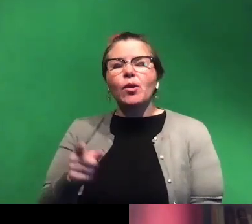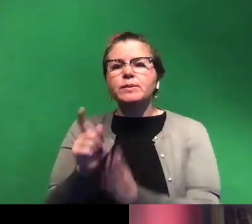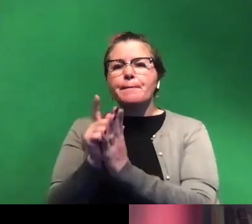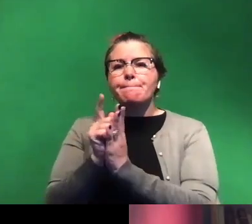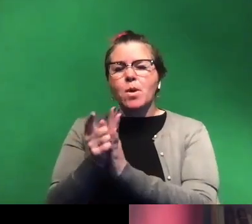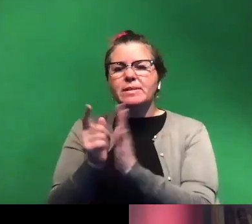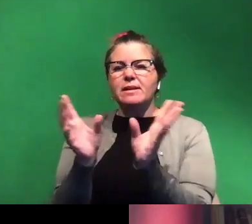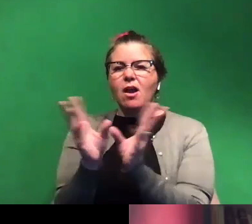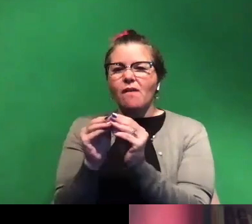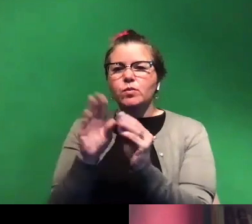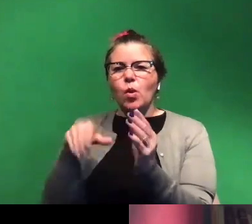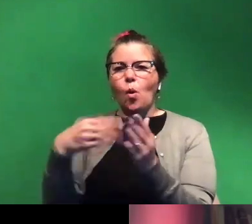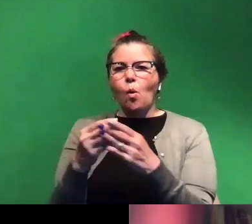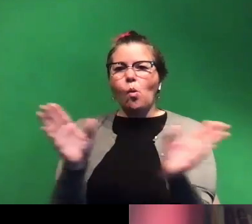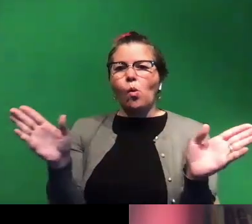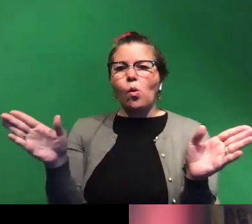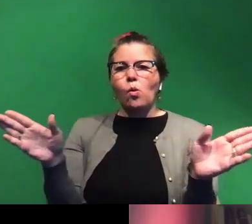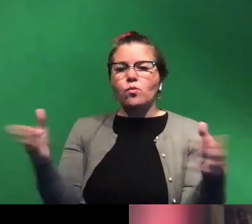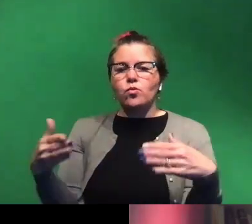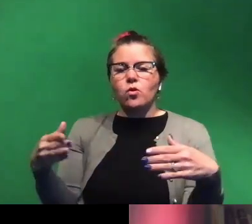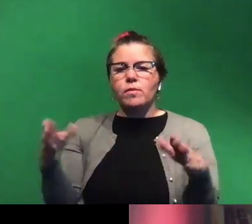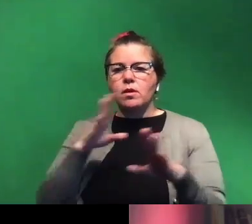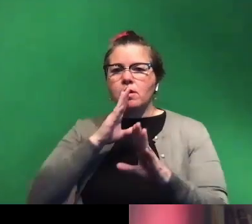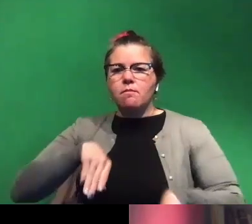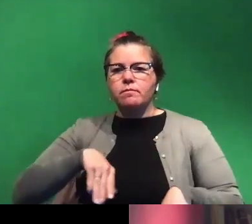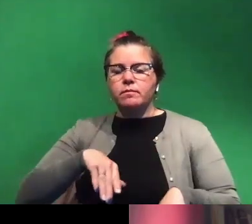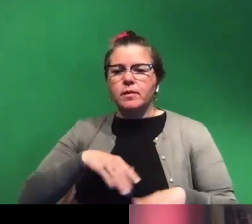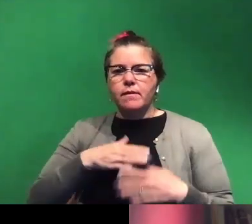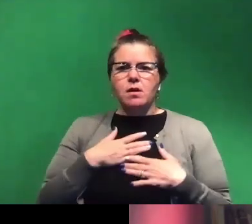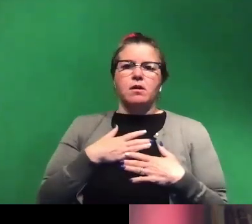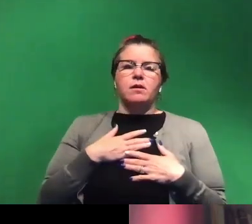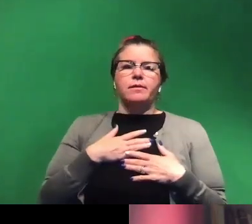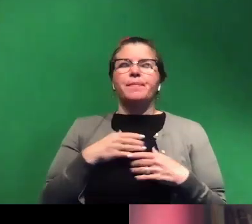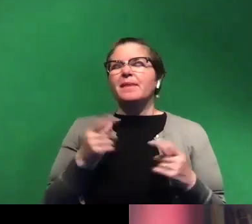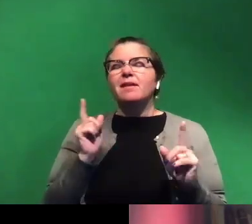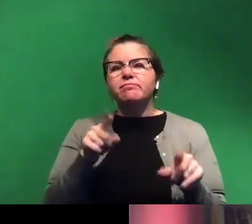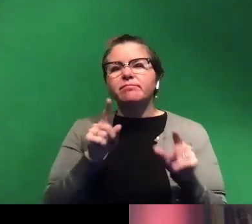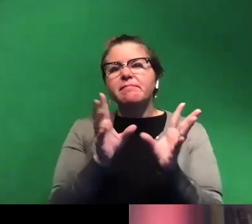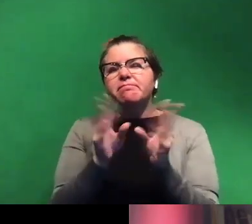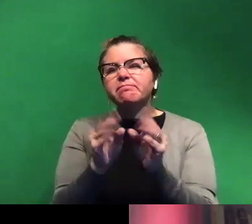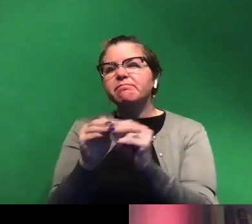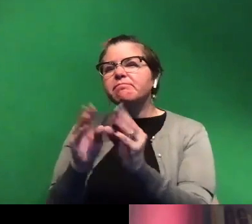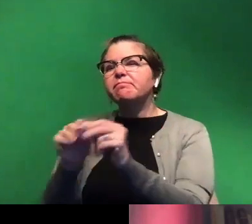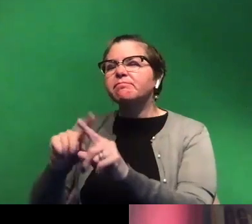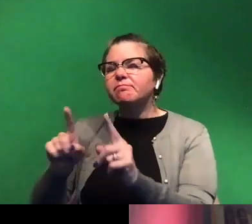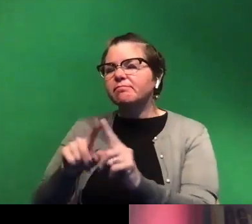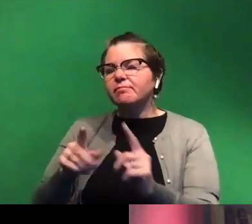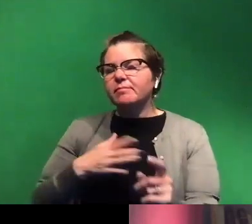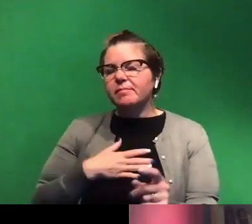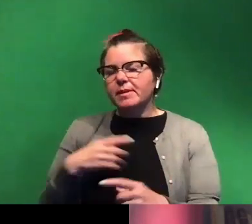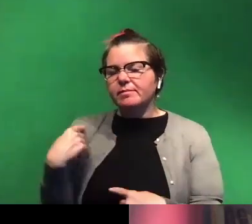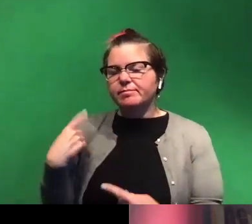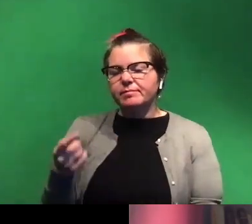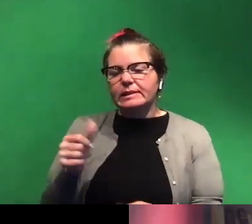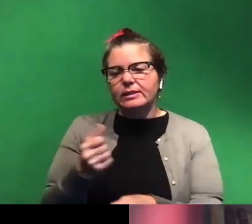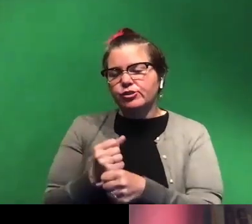conferences where the whole room like goes quiet and gasps. I've been to many like conferences in my like 10-year career as a